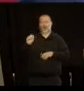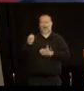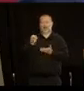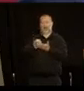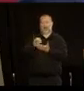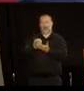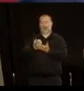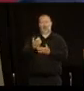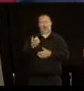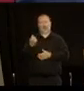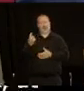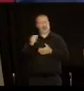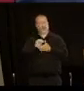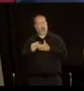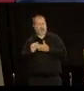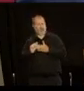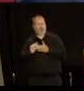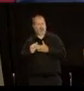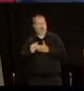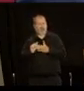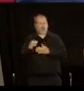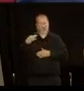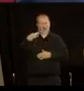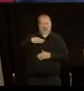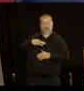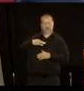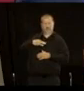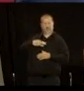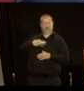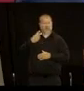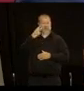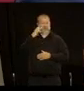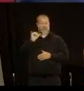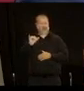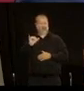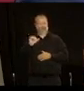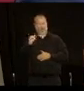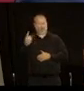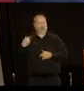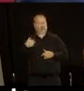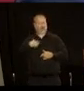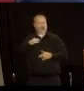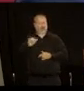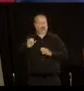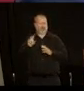economy almost $11. That return on investment you don't see hardly in anything else. So